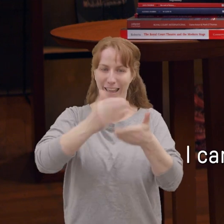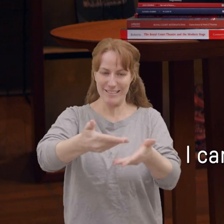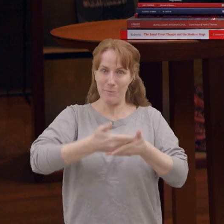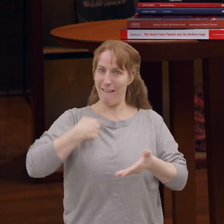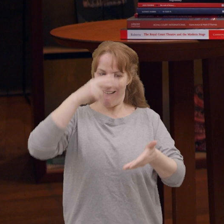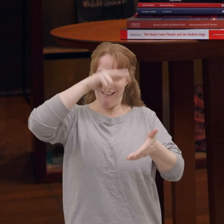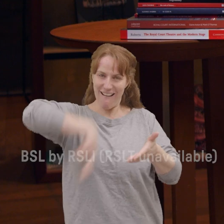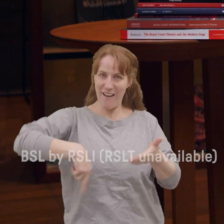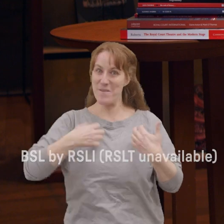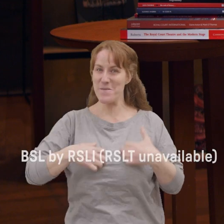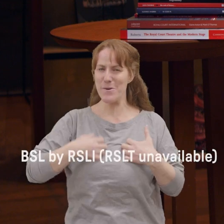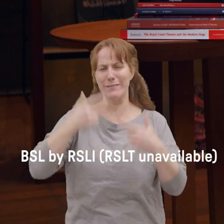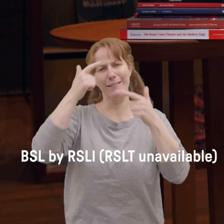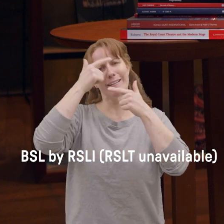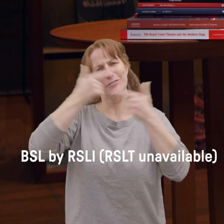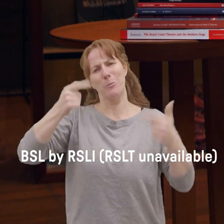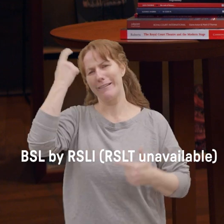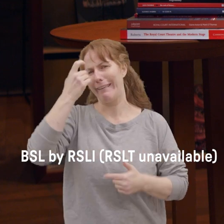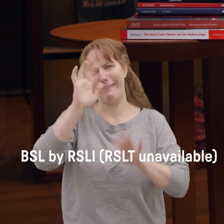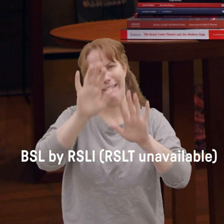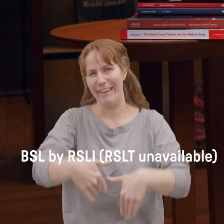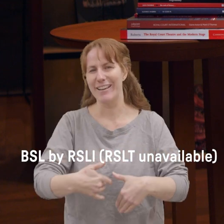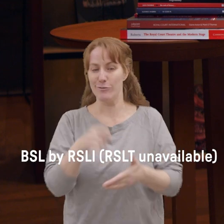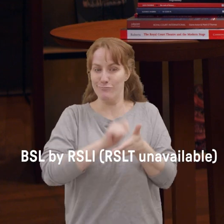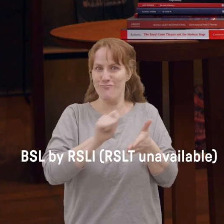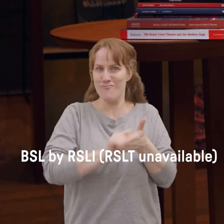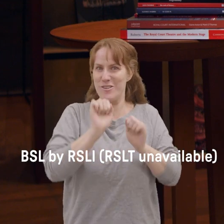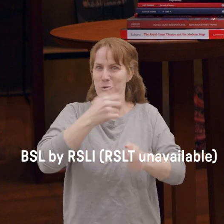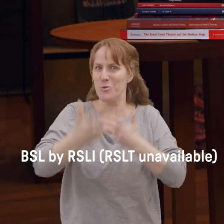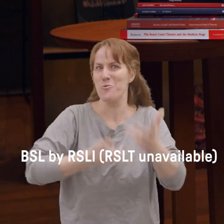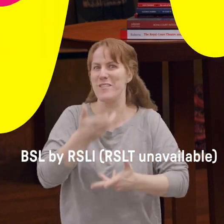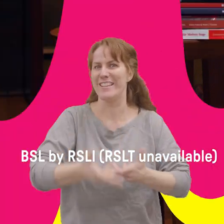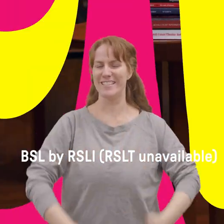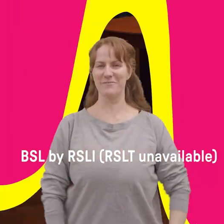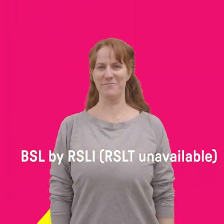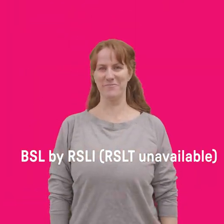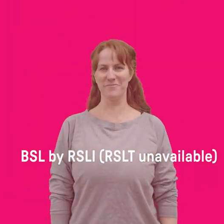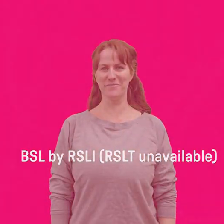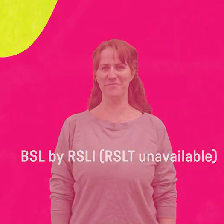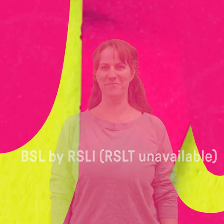submit. Have fun, don't overthink it, and write down those stories.